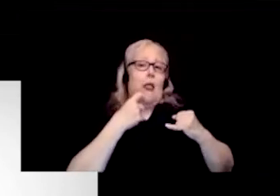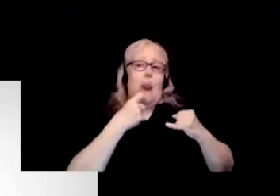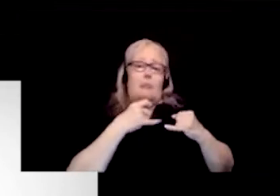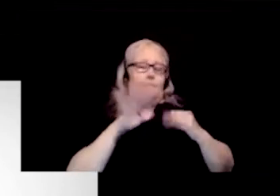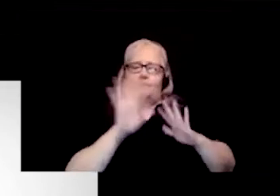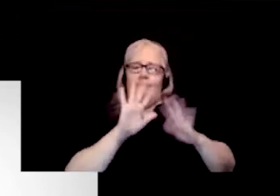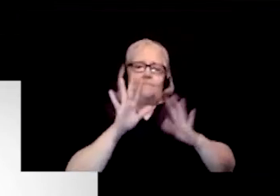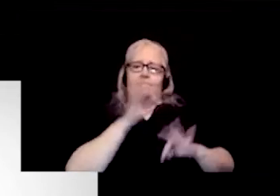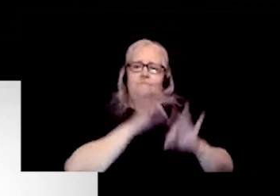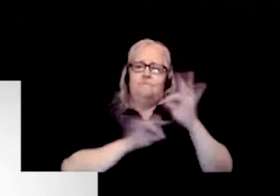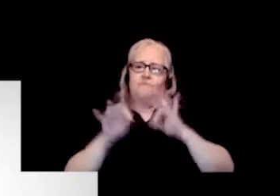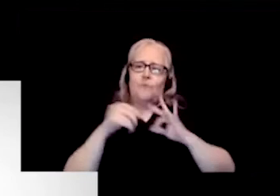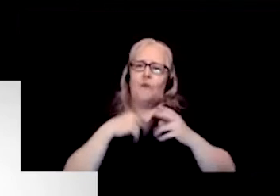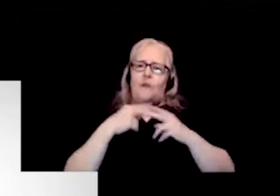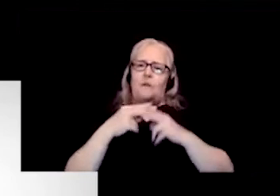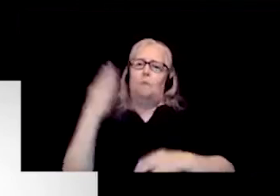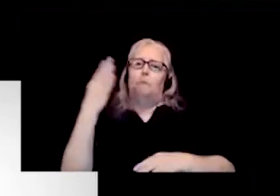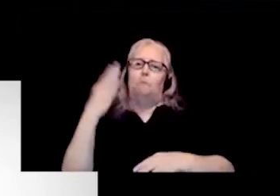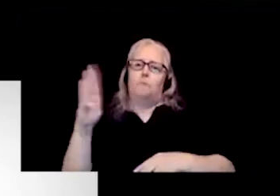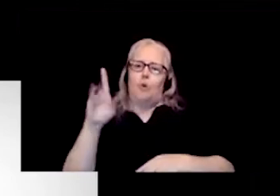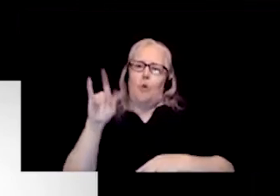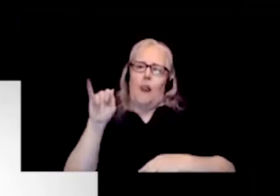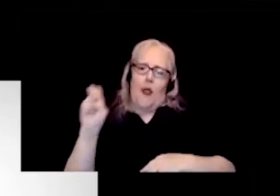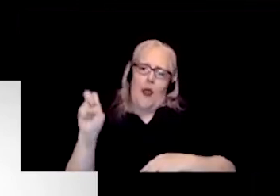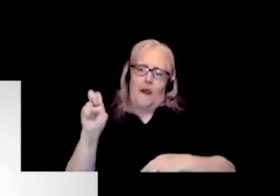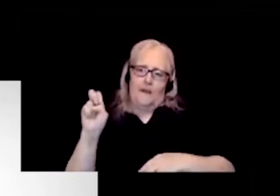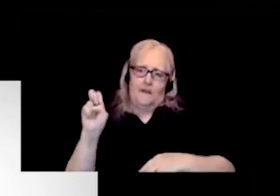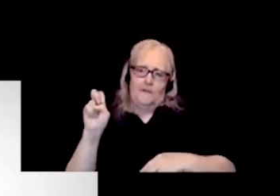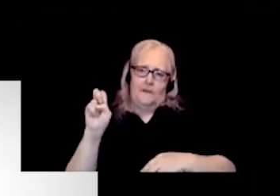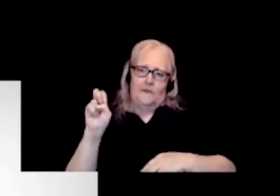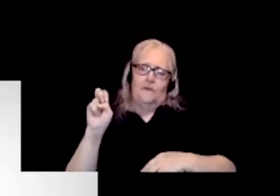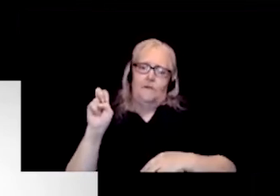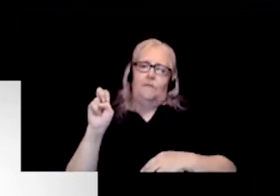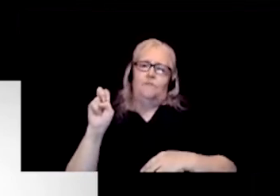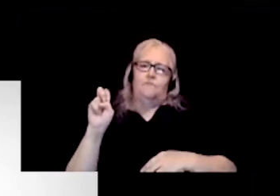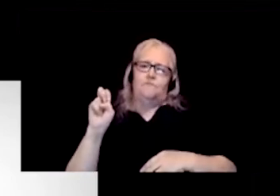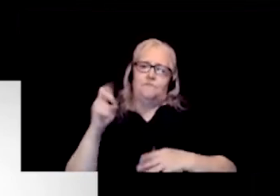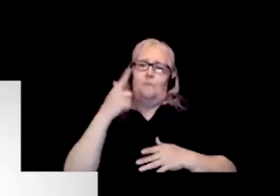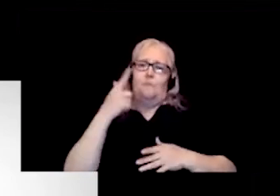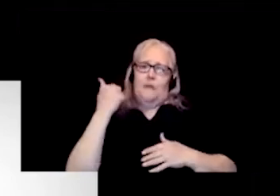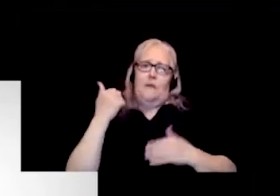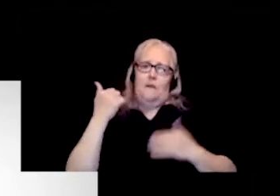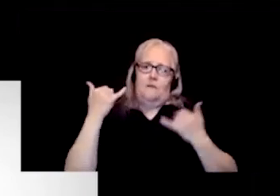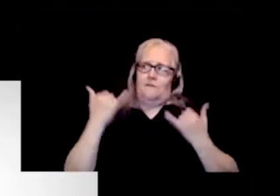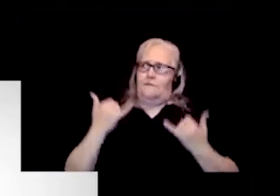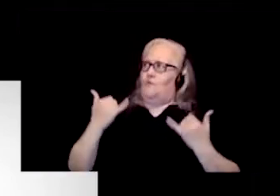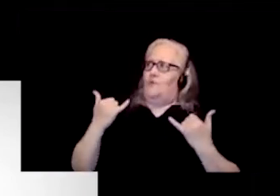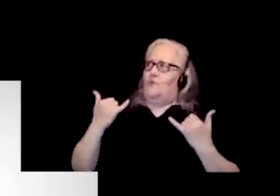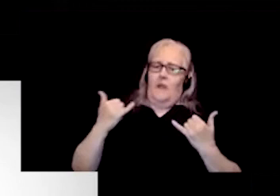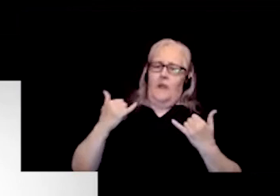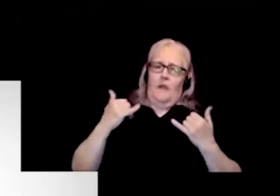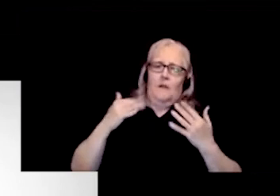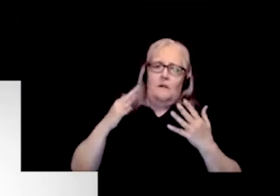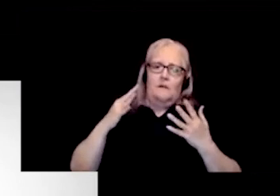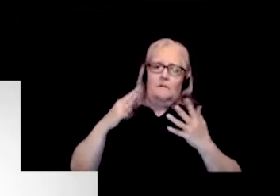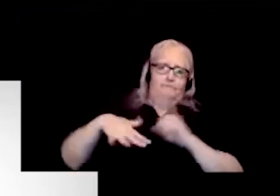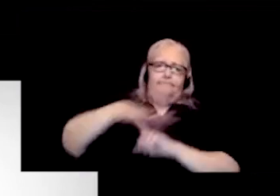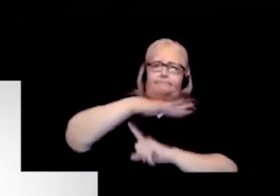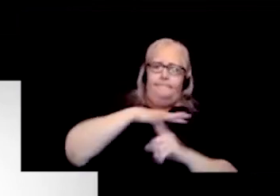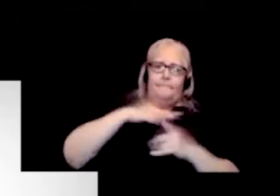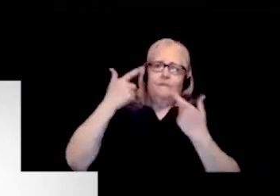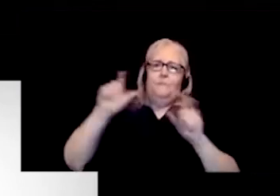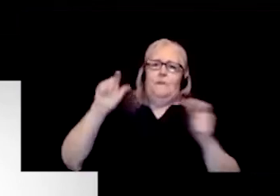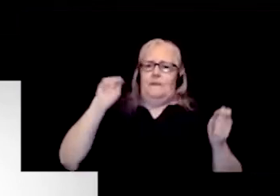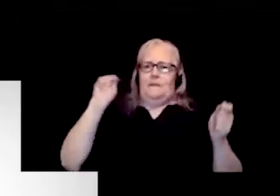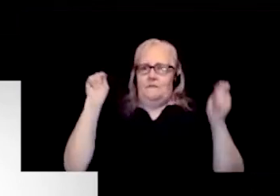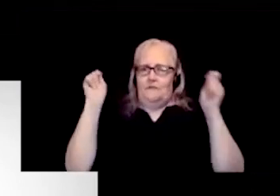communities as we are entering this era of significant changes in our climate, right? In the form of climate gentrification,